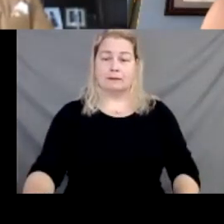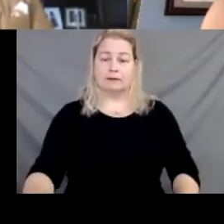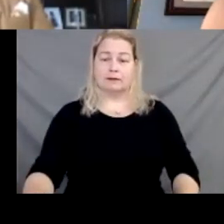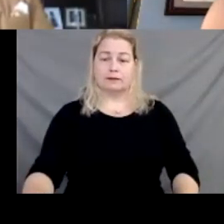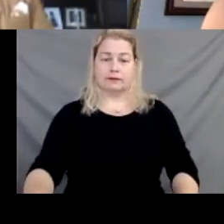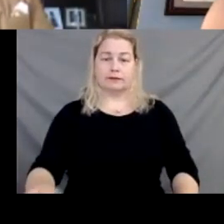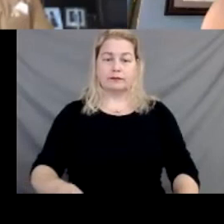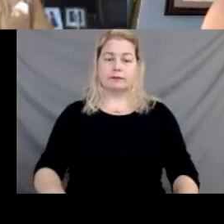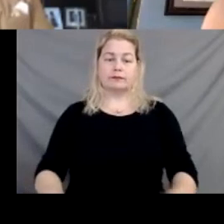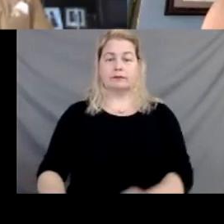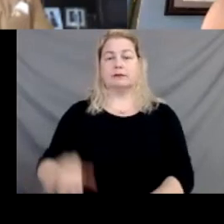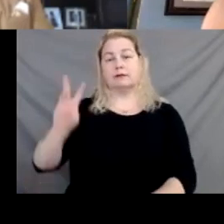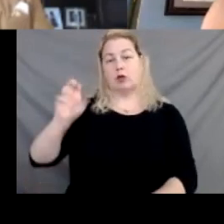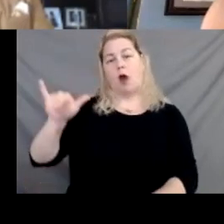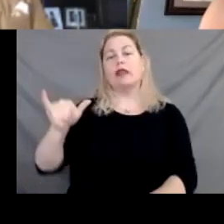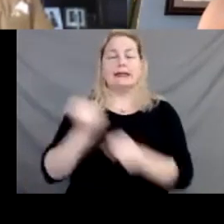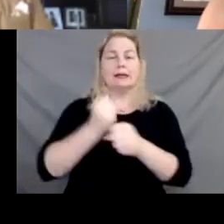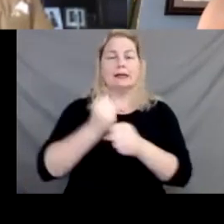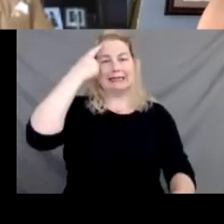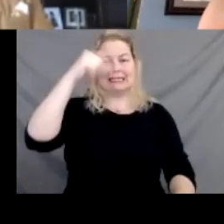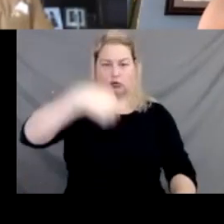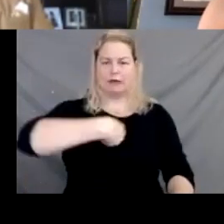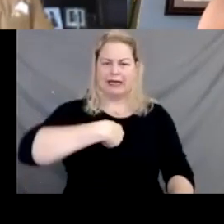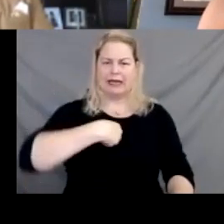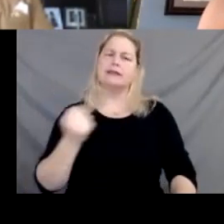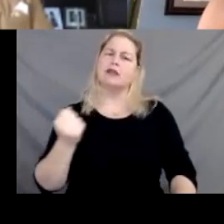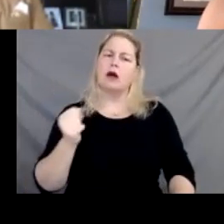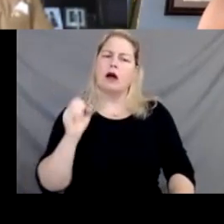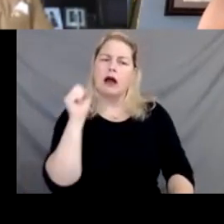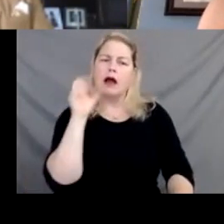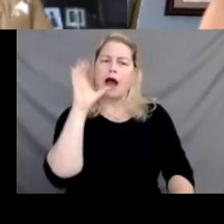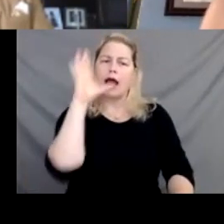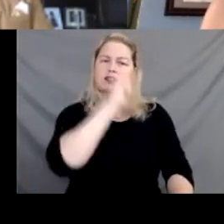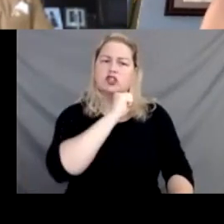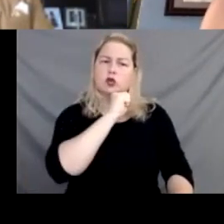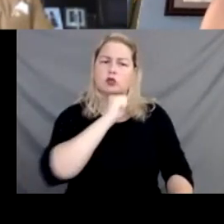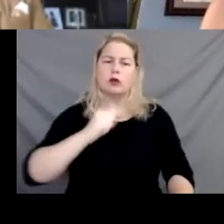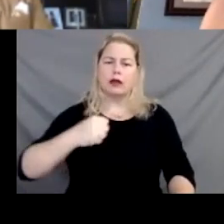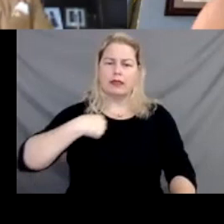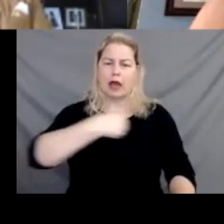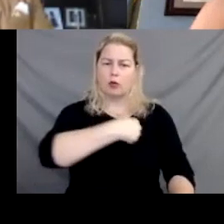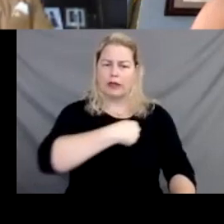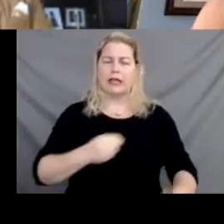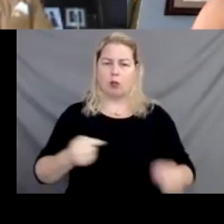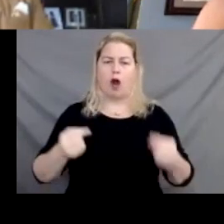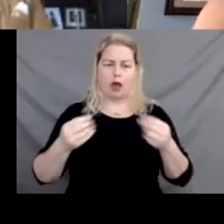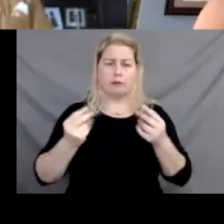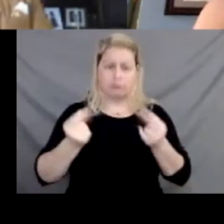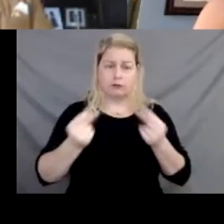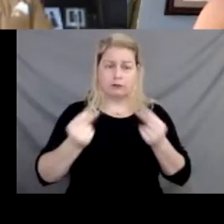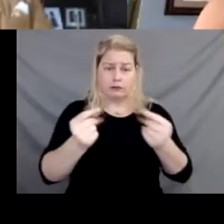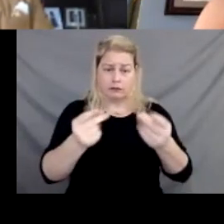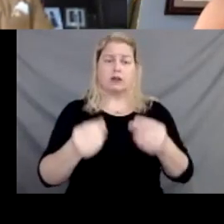That makes sense to me. I'm assuming the idea is that we want to move people as quickly as possible to more